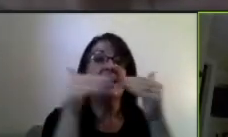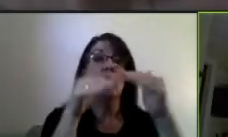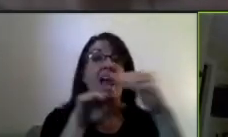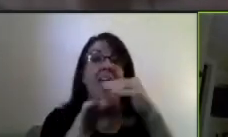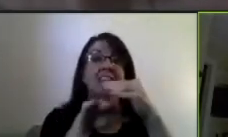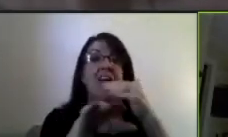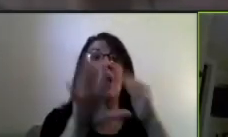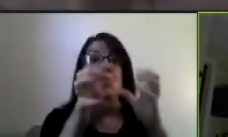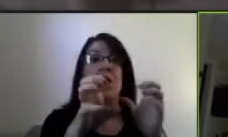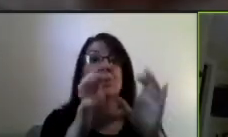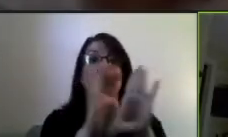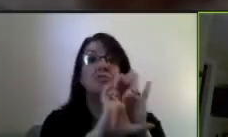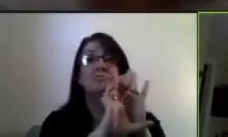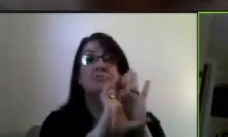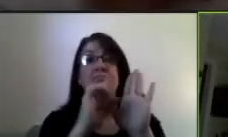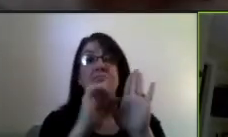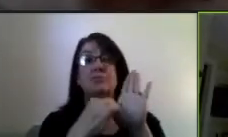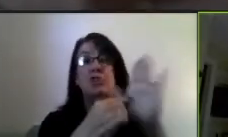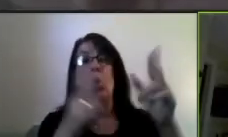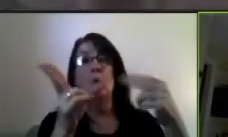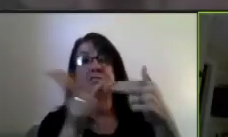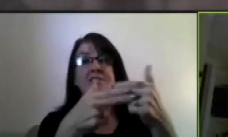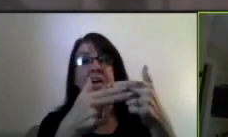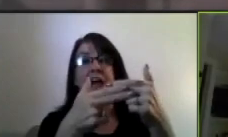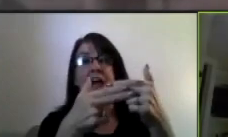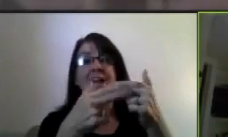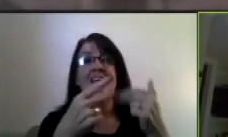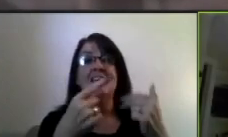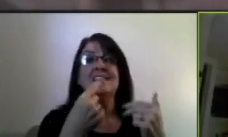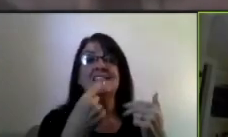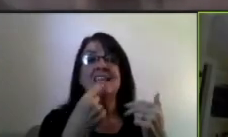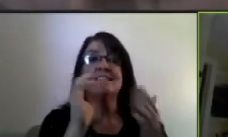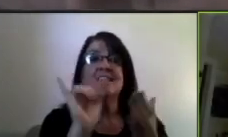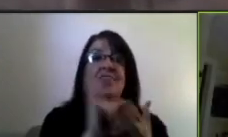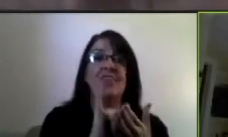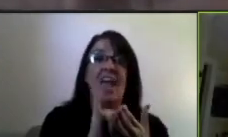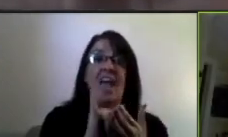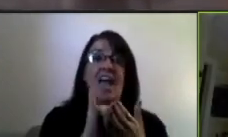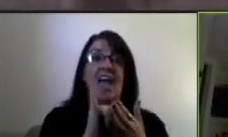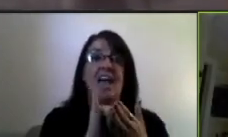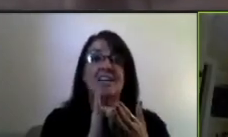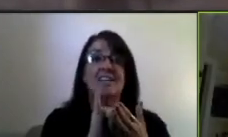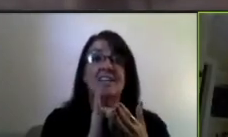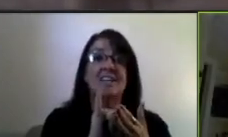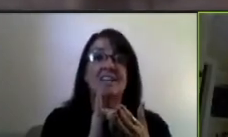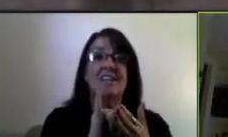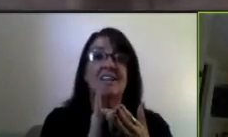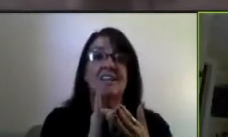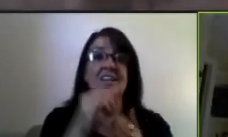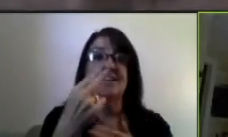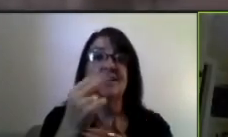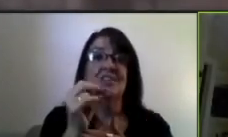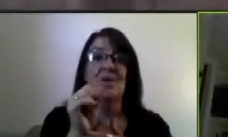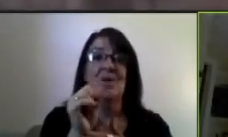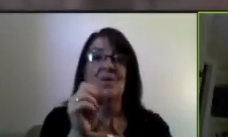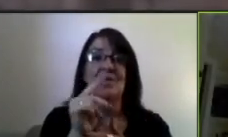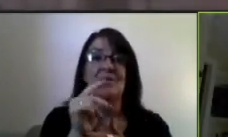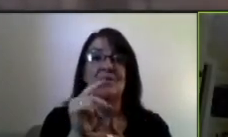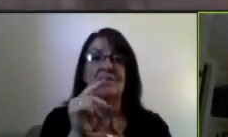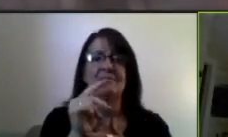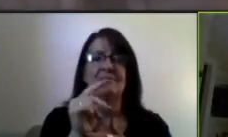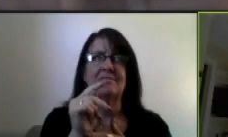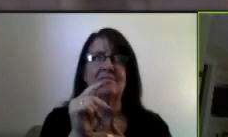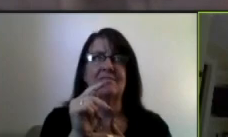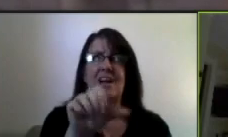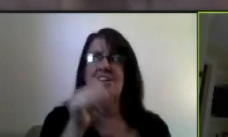quickly share my screen. It says that the host has disabled participant screen sharing. So I don't know if someone